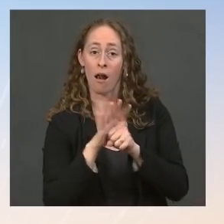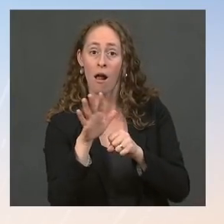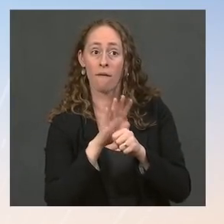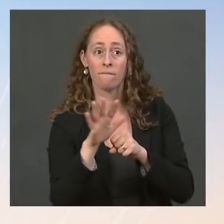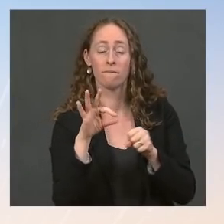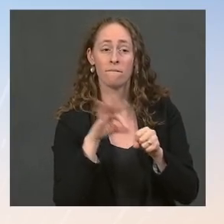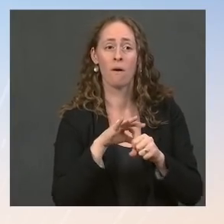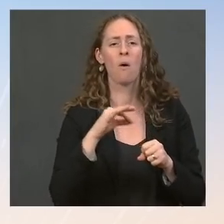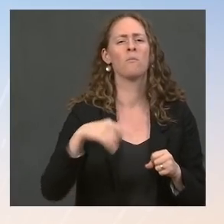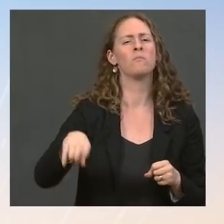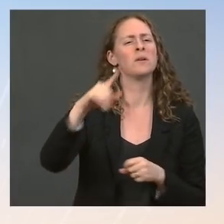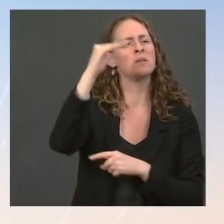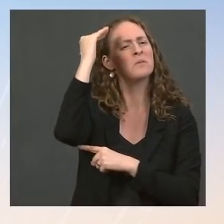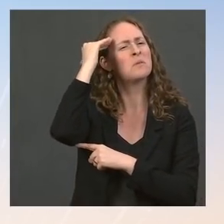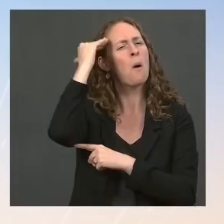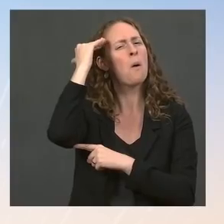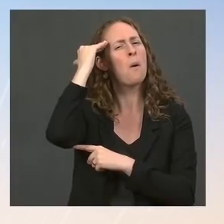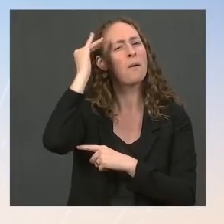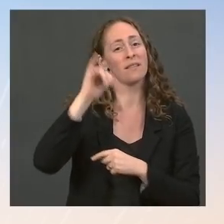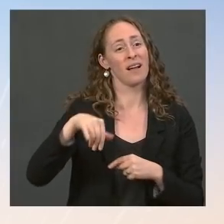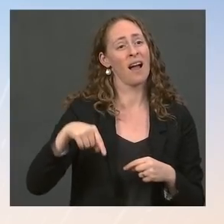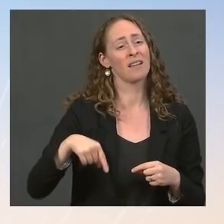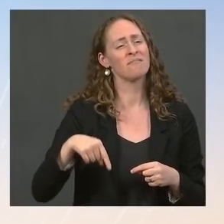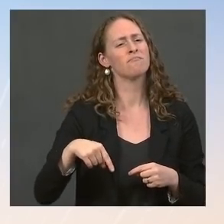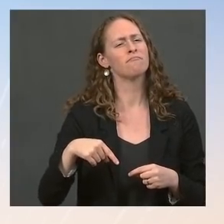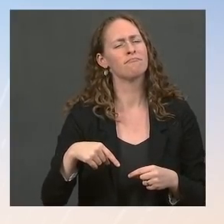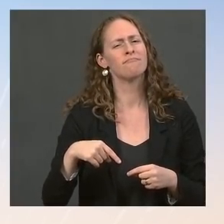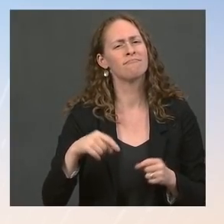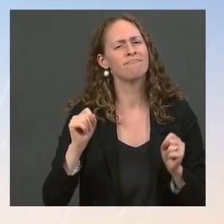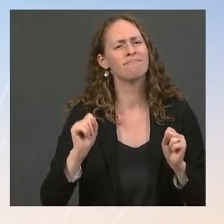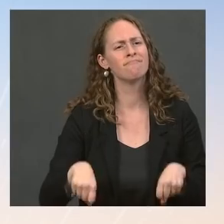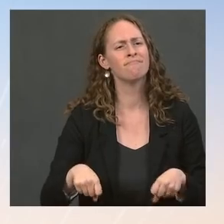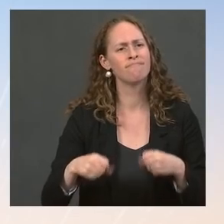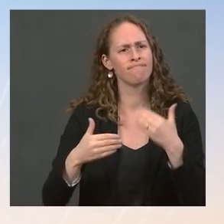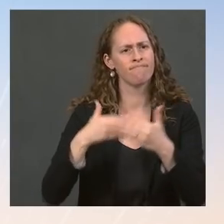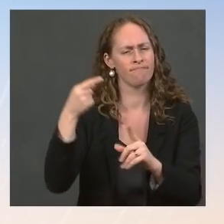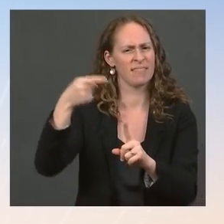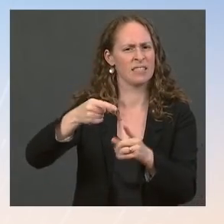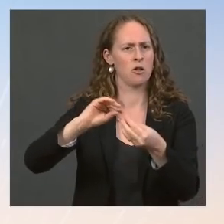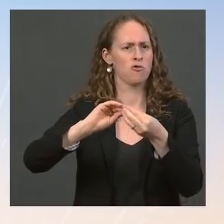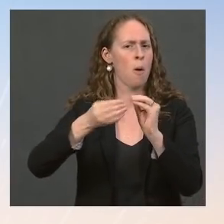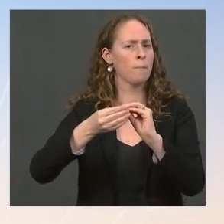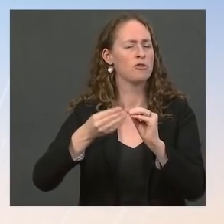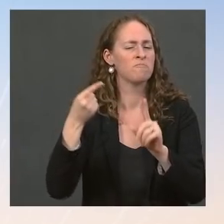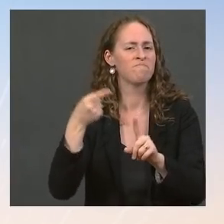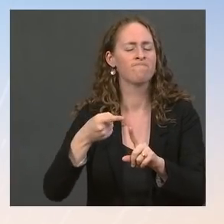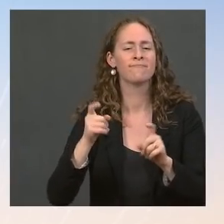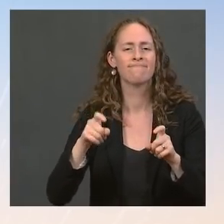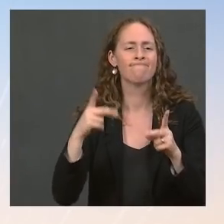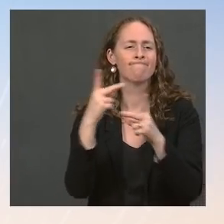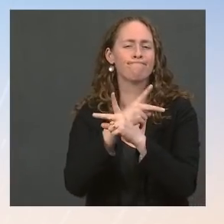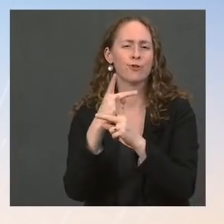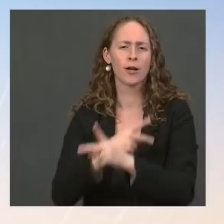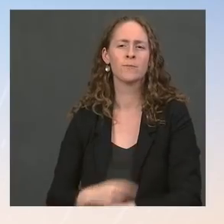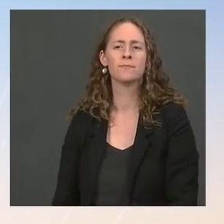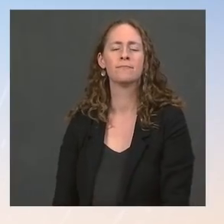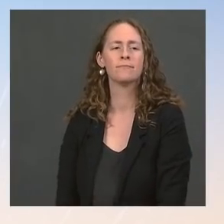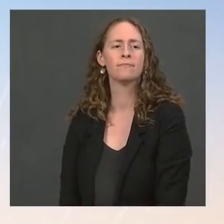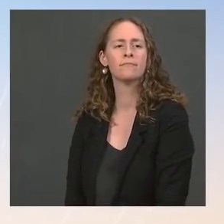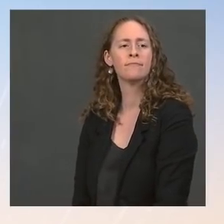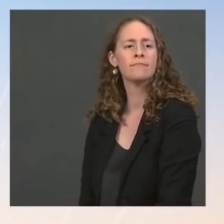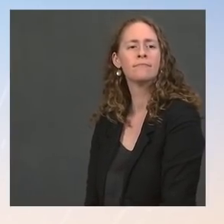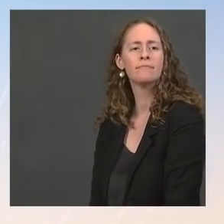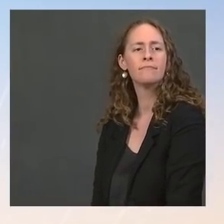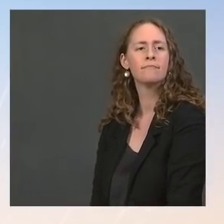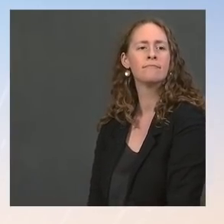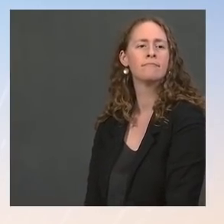that part of this would be potentially coming down in numbers. Can you still cover all of the priorities in the president's bill with a